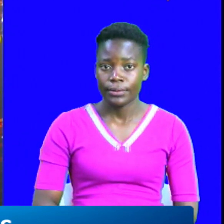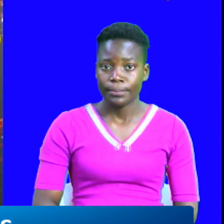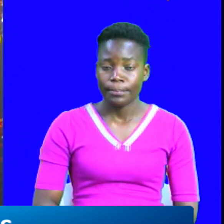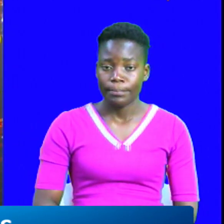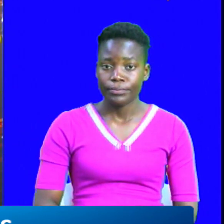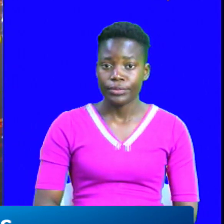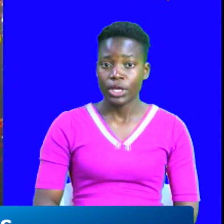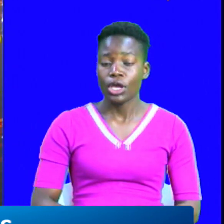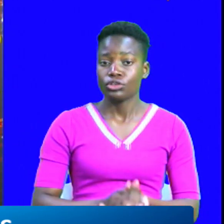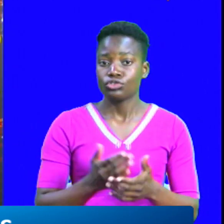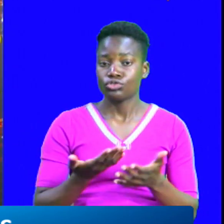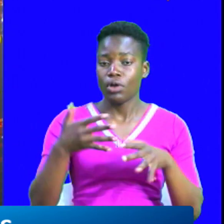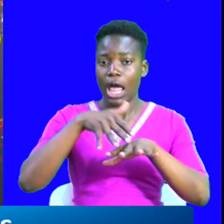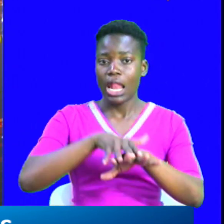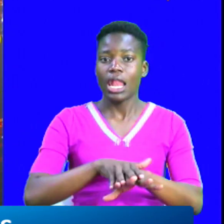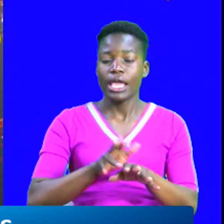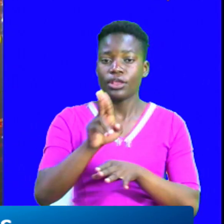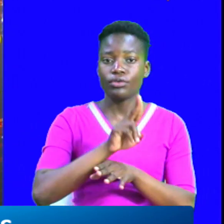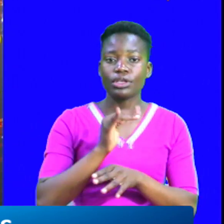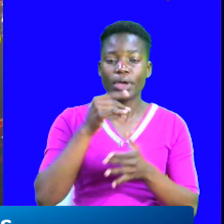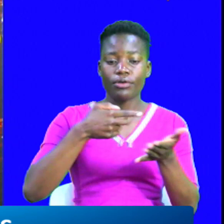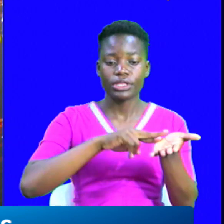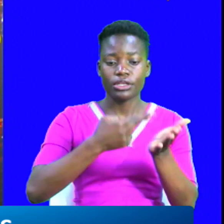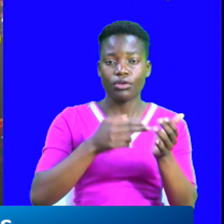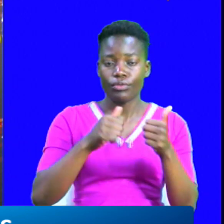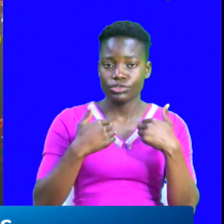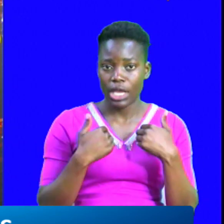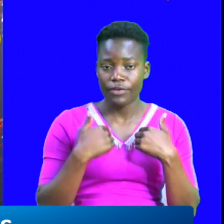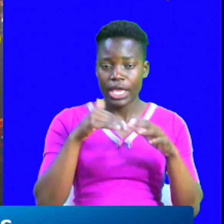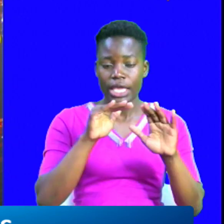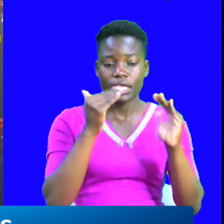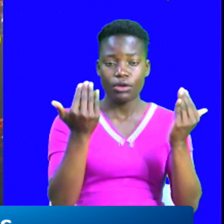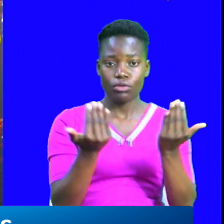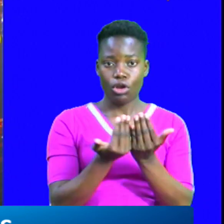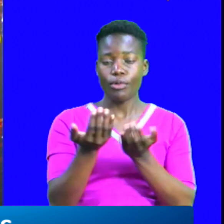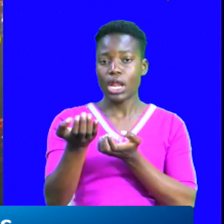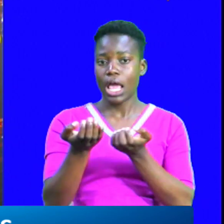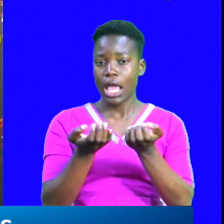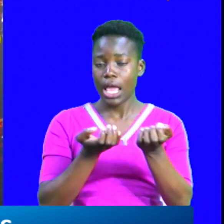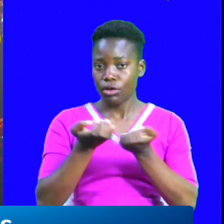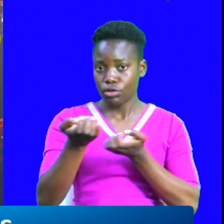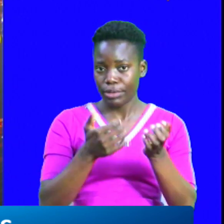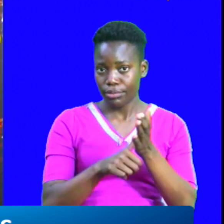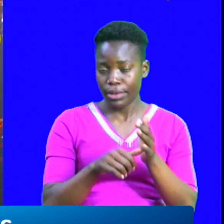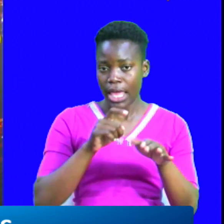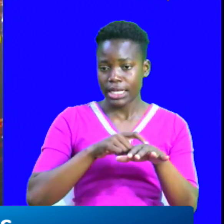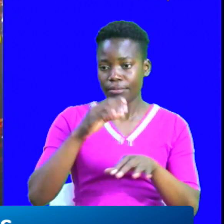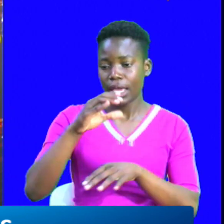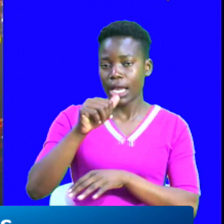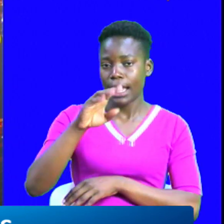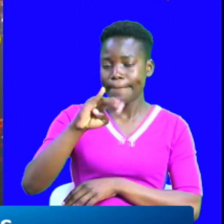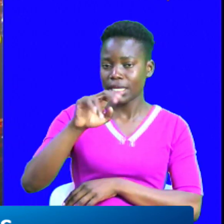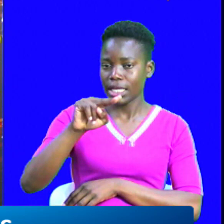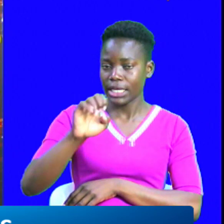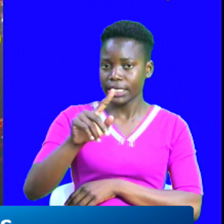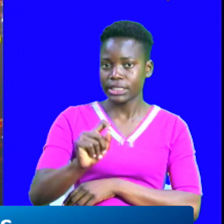10% to align expenditure with available resources amidst a global economic downturn. During a cabinet meeting a day